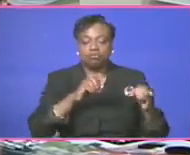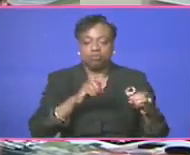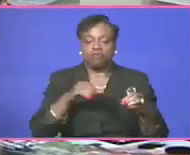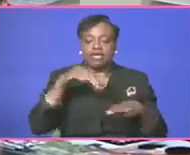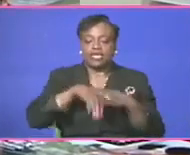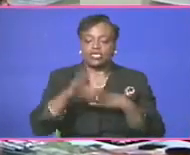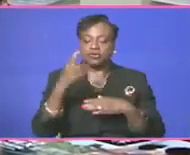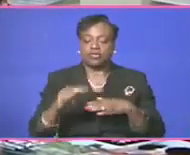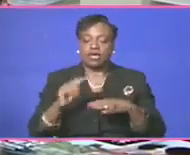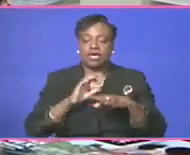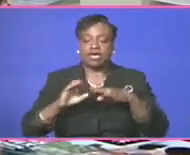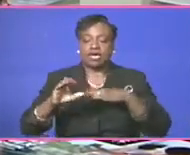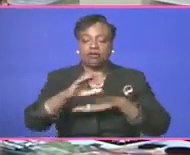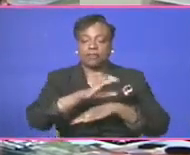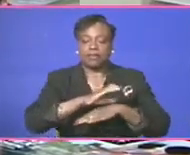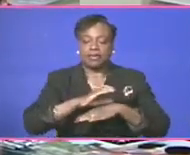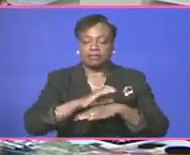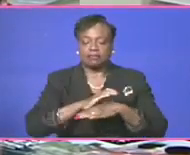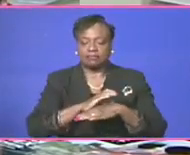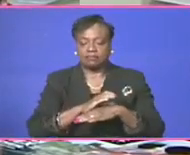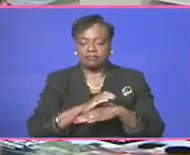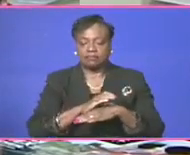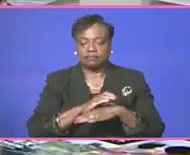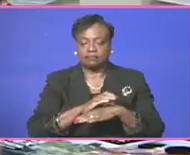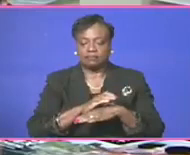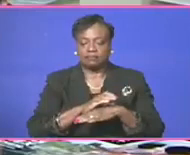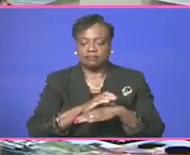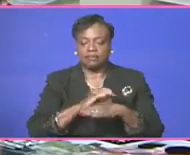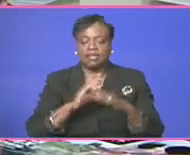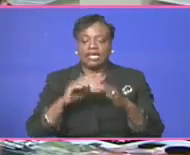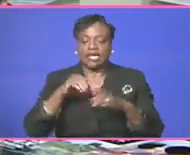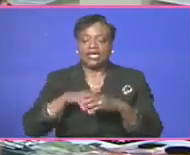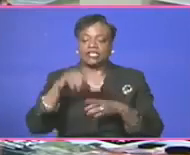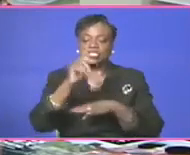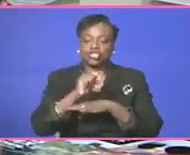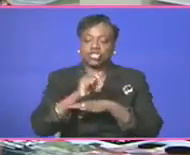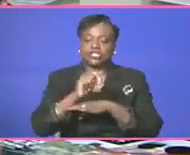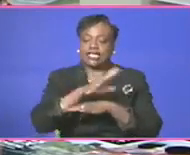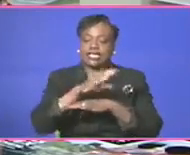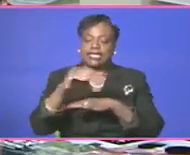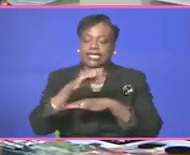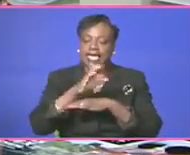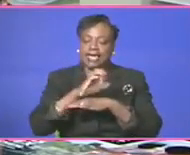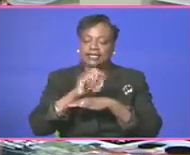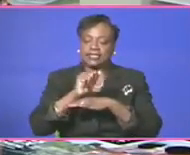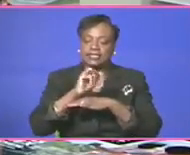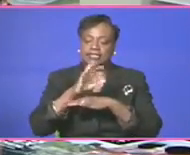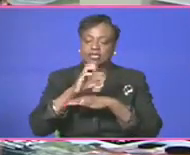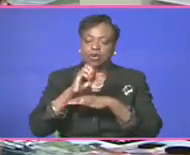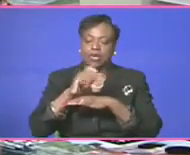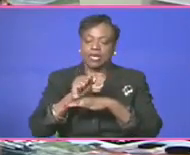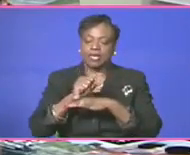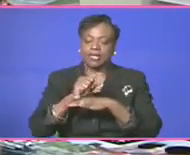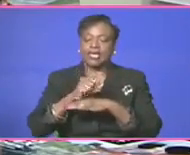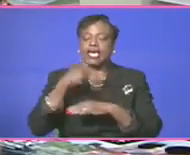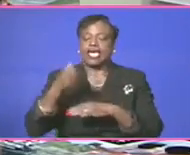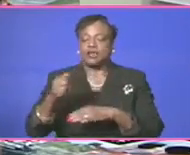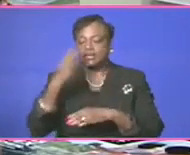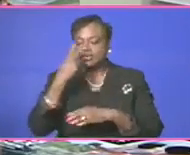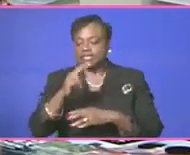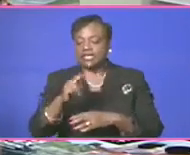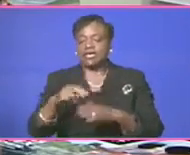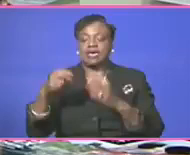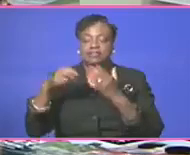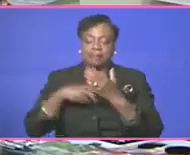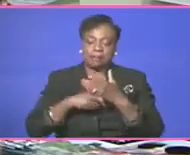the Caribbean by doing work in Turks and Caicos. What I would say is anyone seeing this magazine will in any